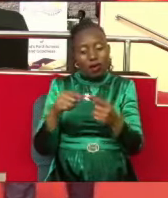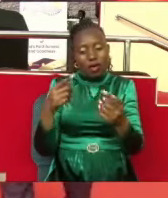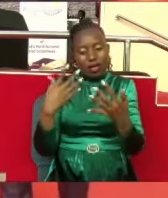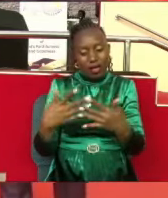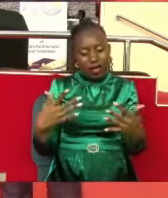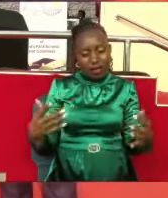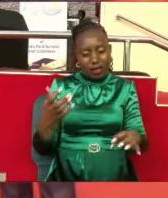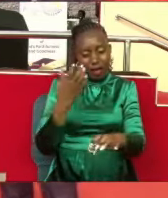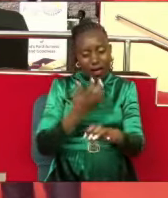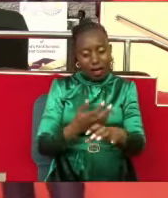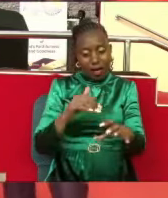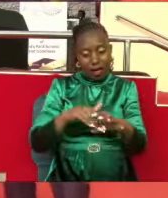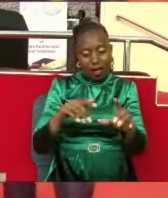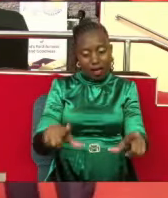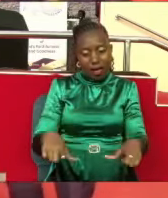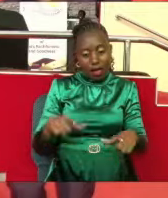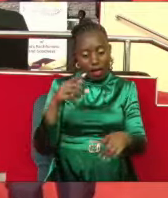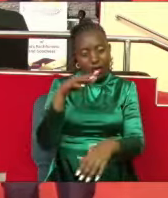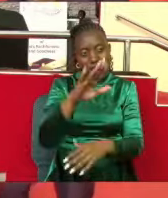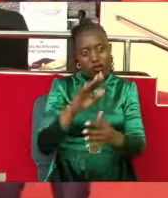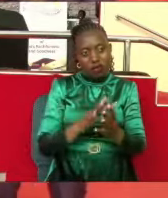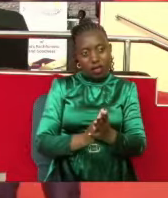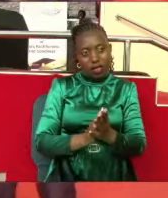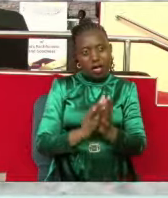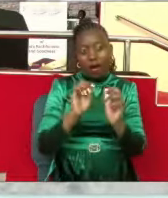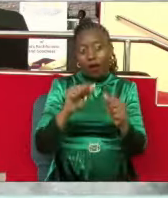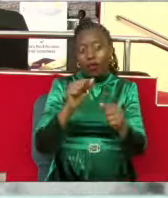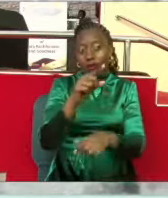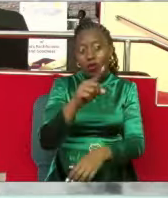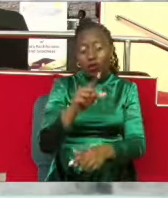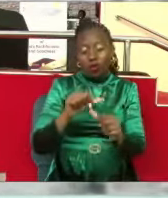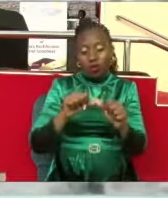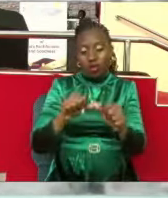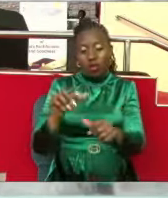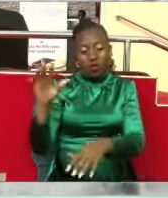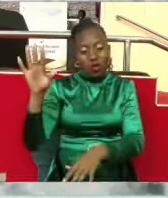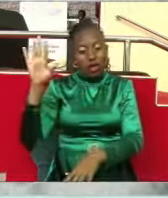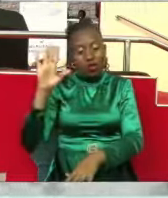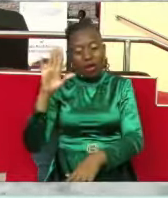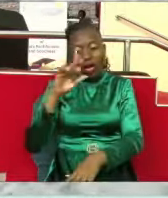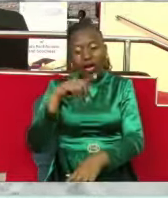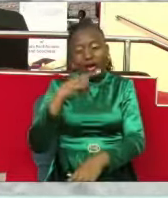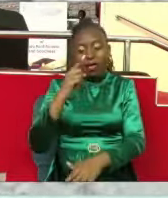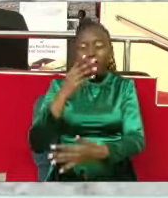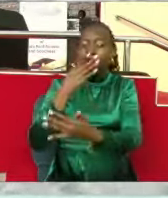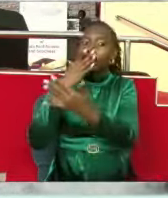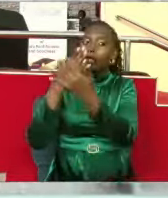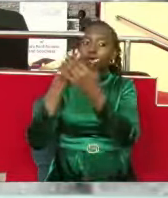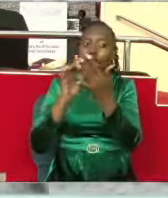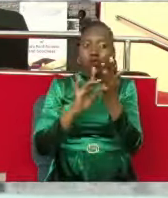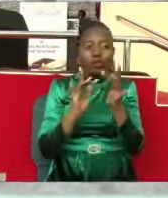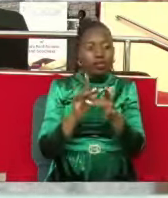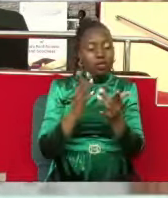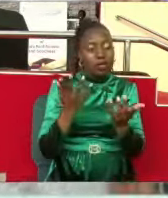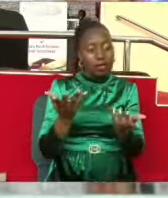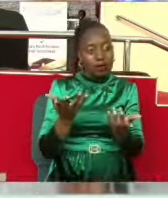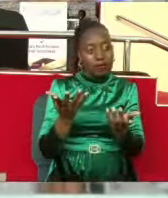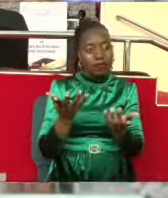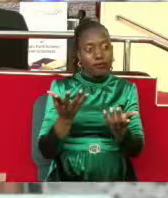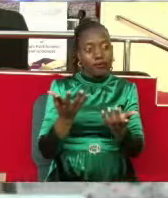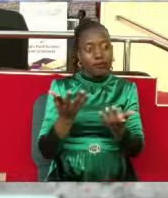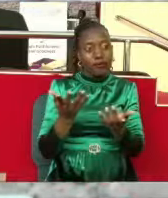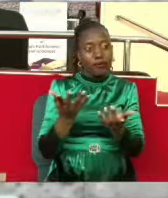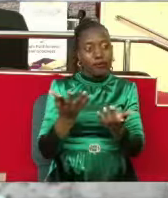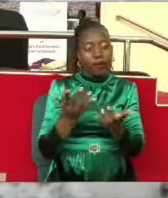ambapo kuzimu imekutembelea katika maisha yako? Can you still lift your hands up and say thank you Jesus? Je, unaweza inua mikono yako na mwambie Yesu asante? What of